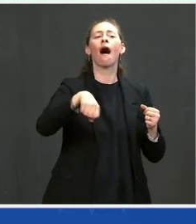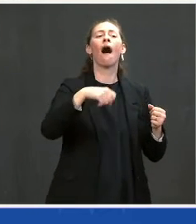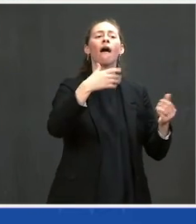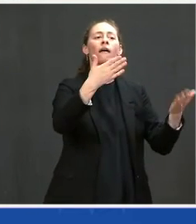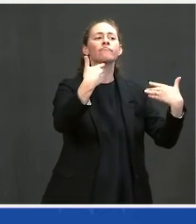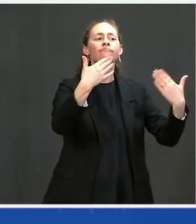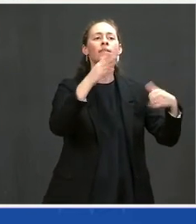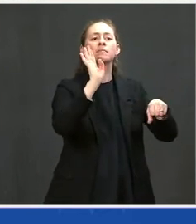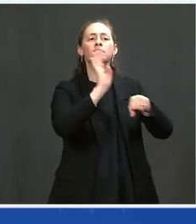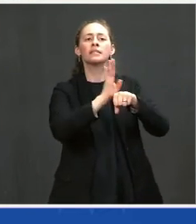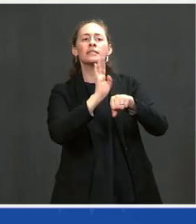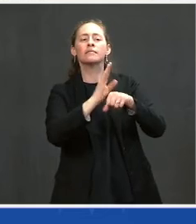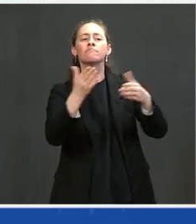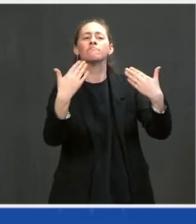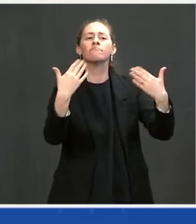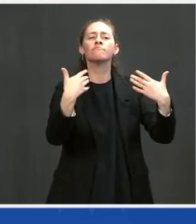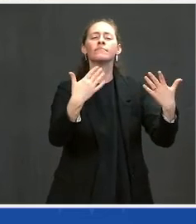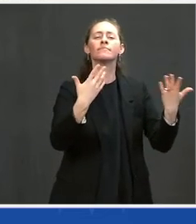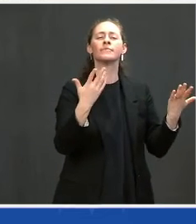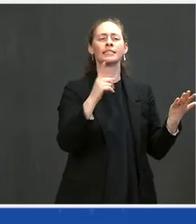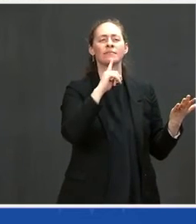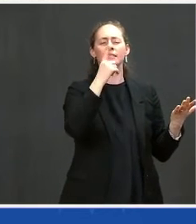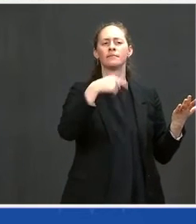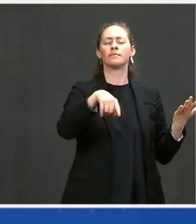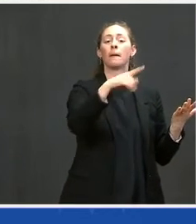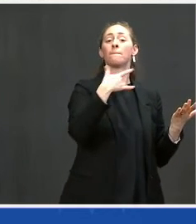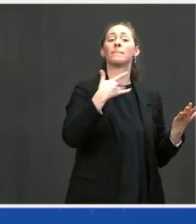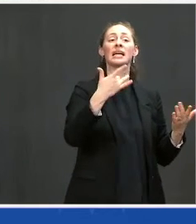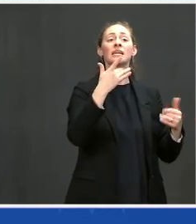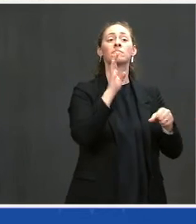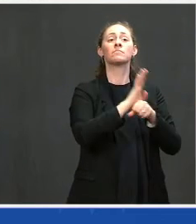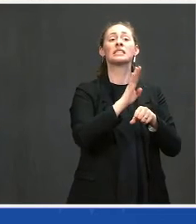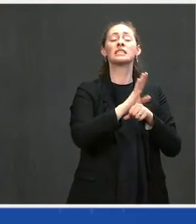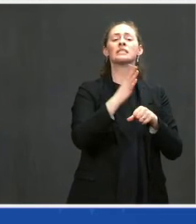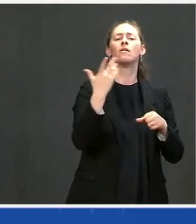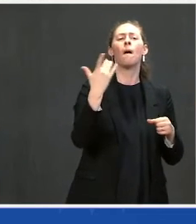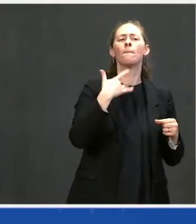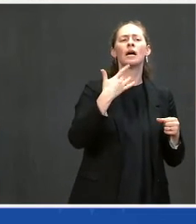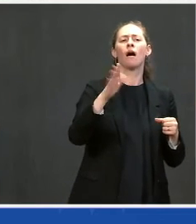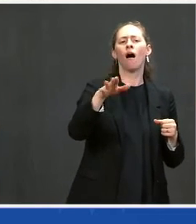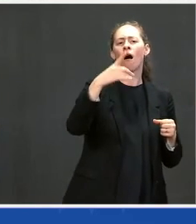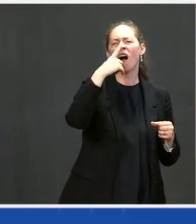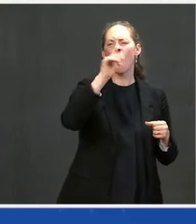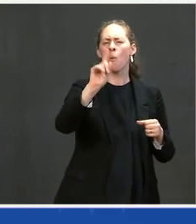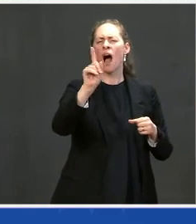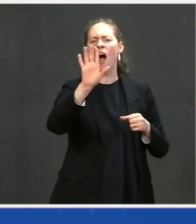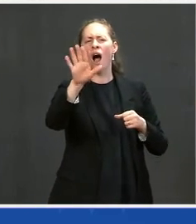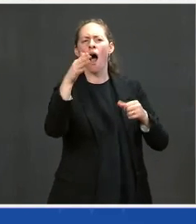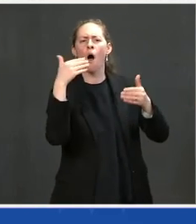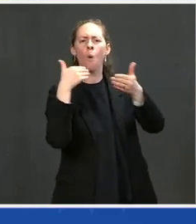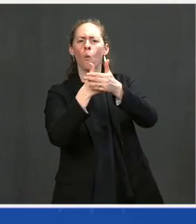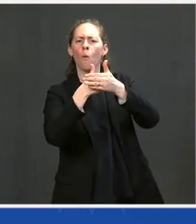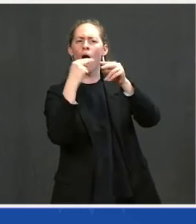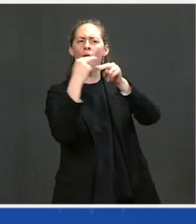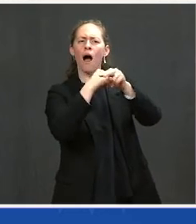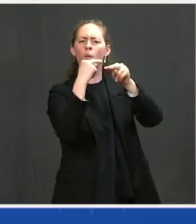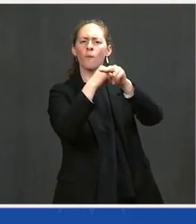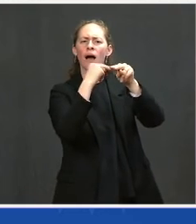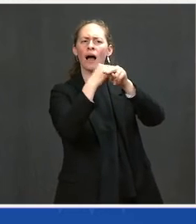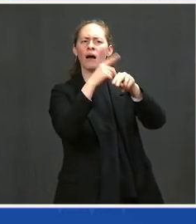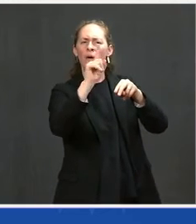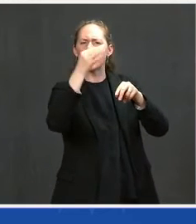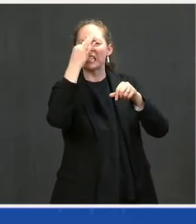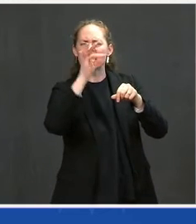asked? What's the closest access to an interstate highway? How far am I from freight